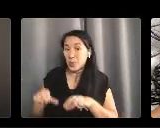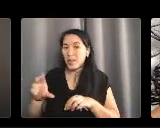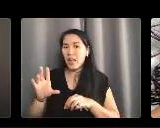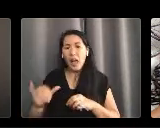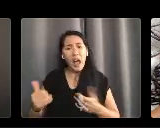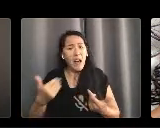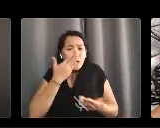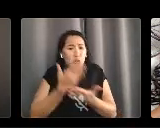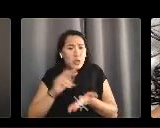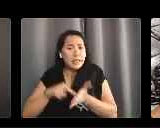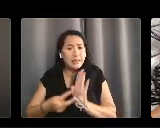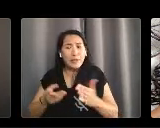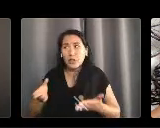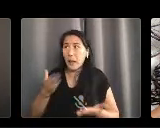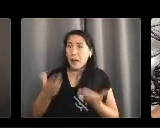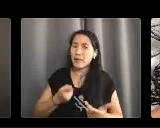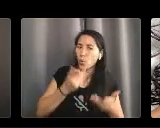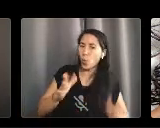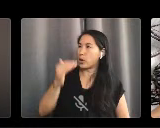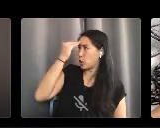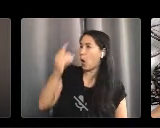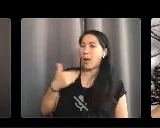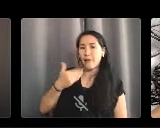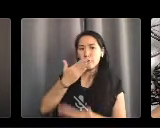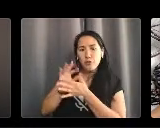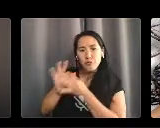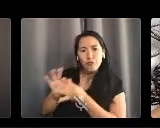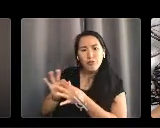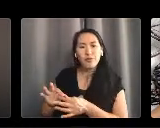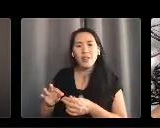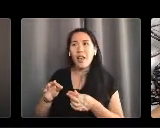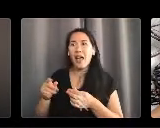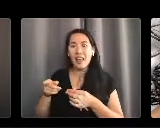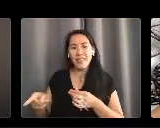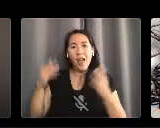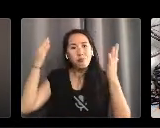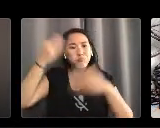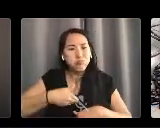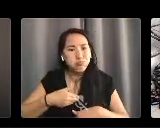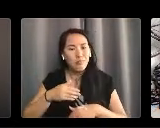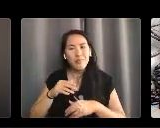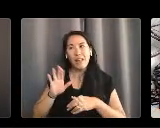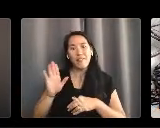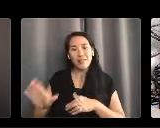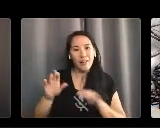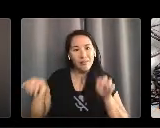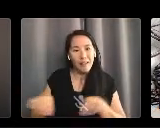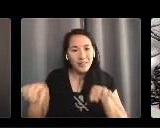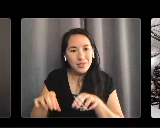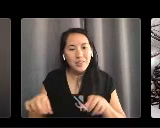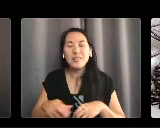well-intentioned people, and they might be people that have close relationships with, and they're really unaware of the hidden messages being communicated to